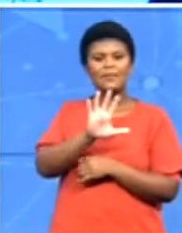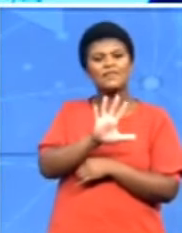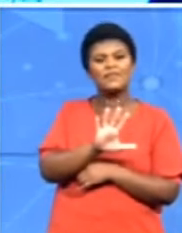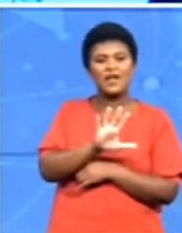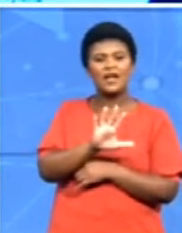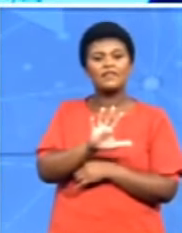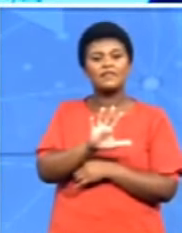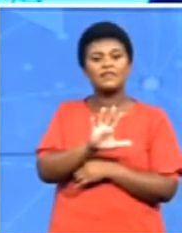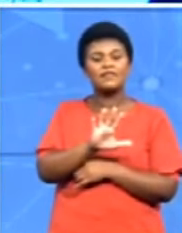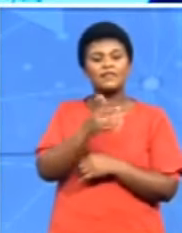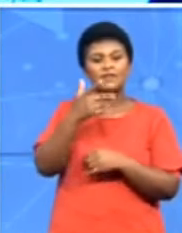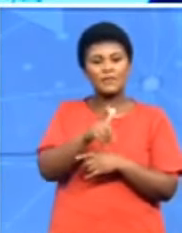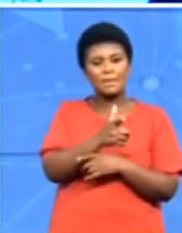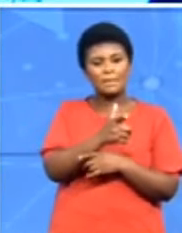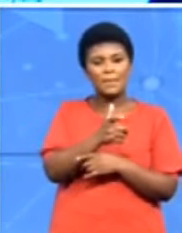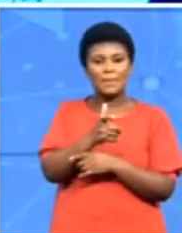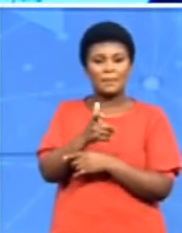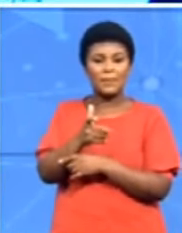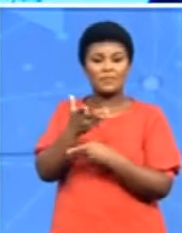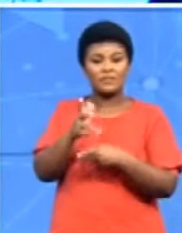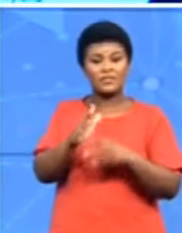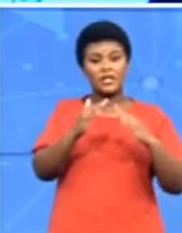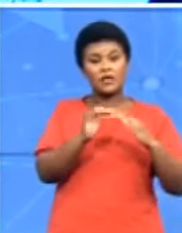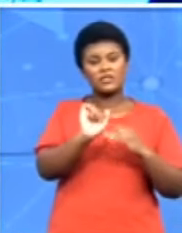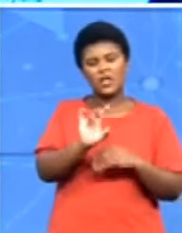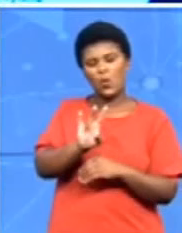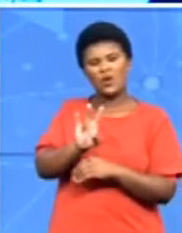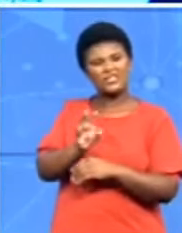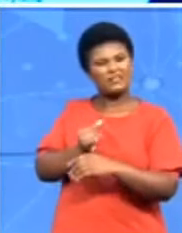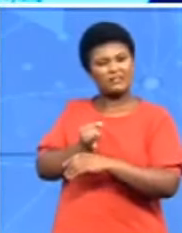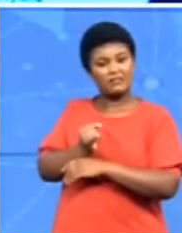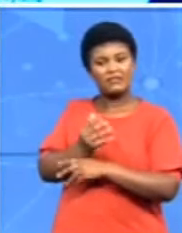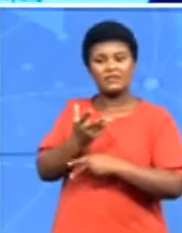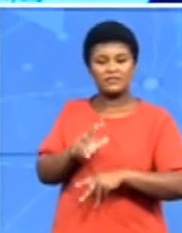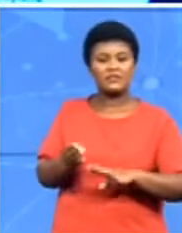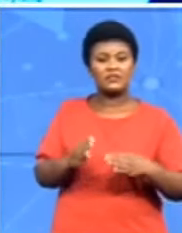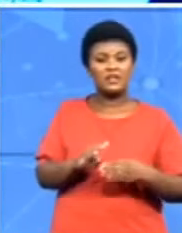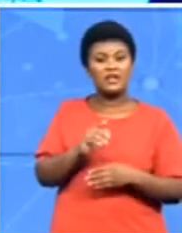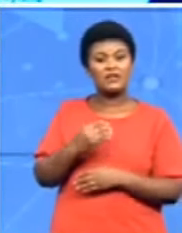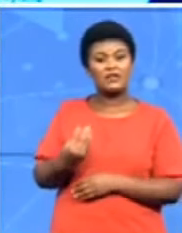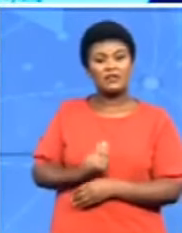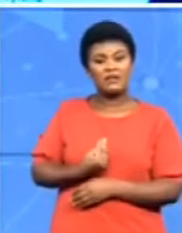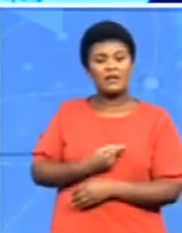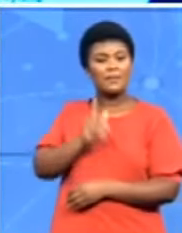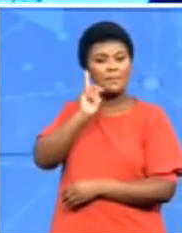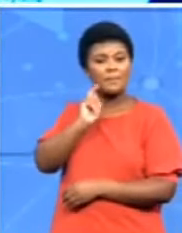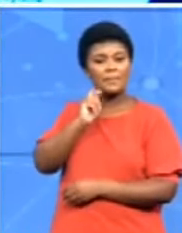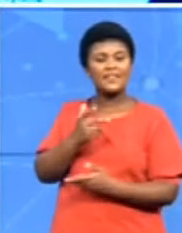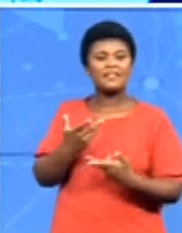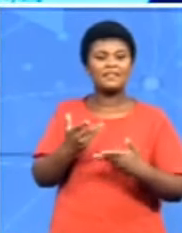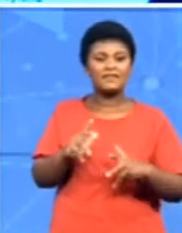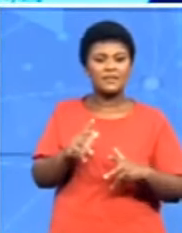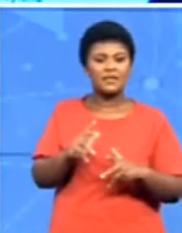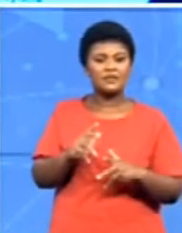in the early hours of Wednesday last week. Prior to that, a young man was also hacked to death. I understand that